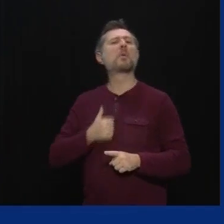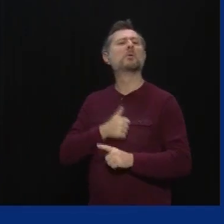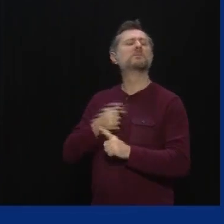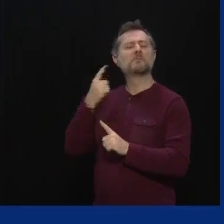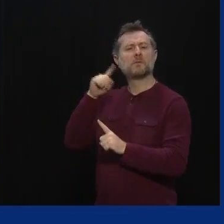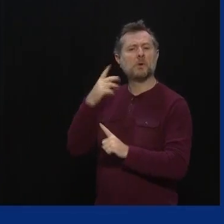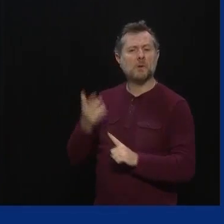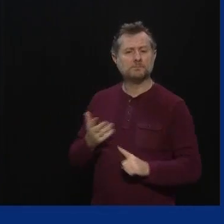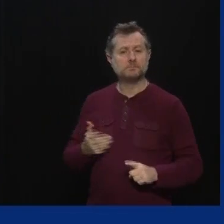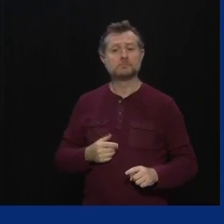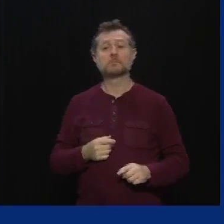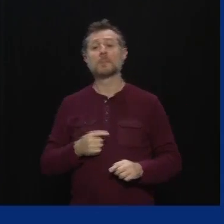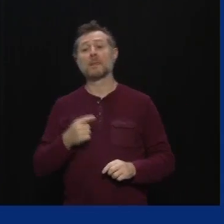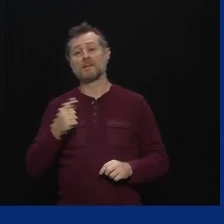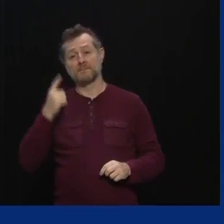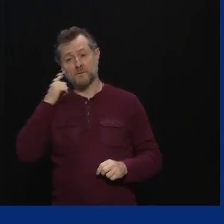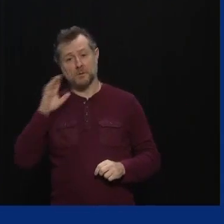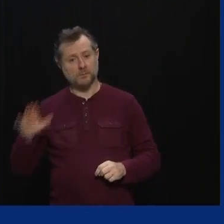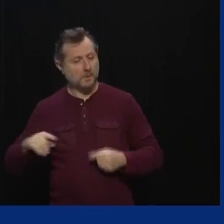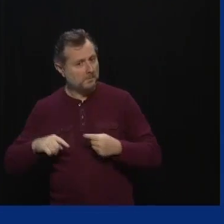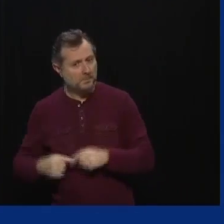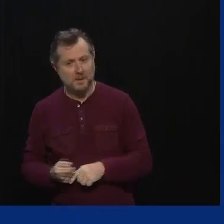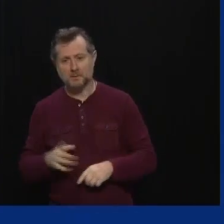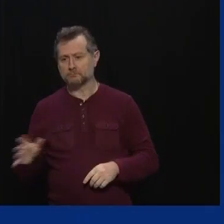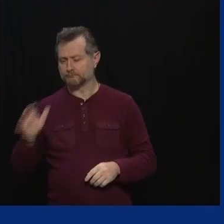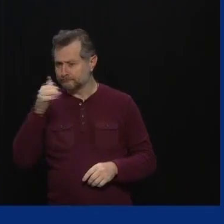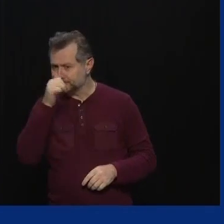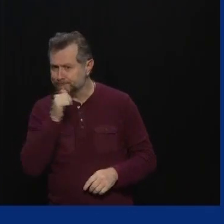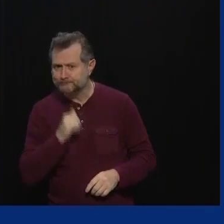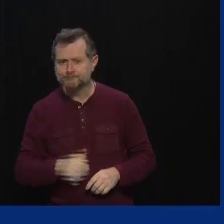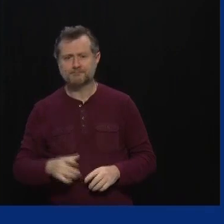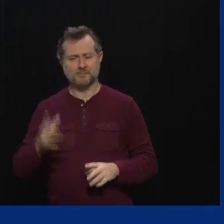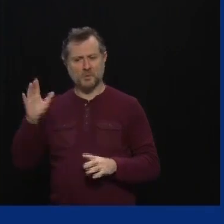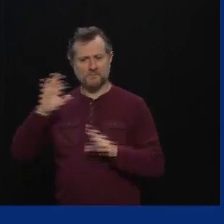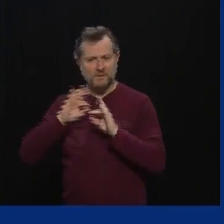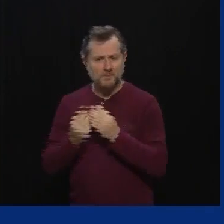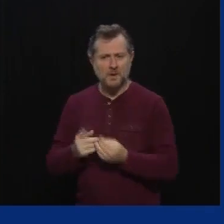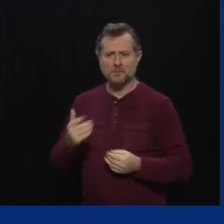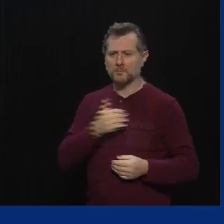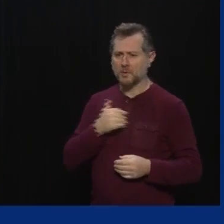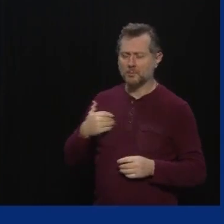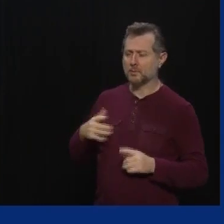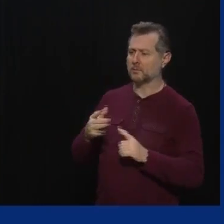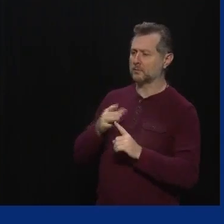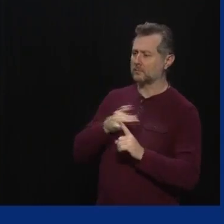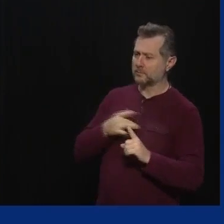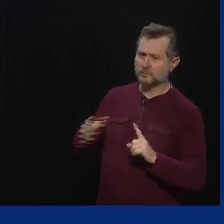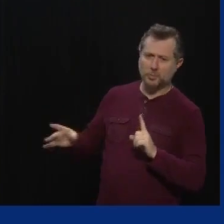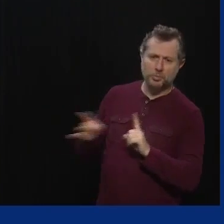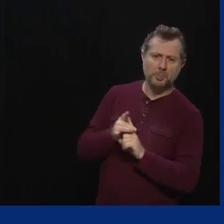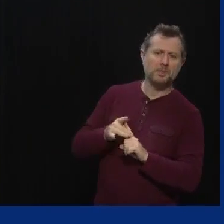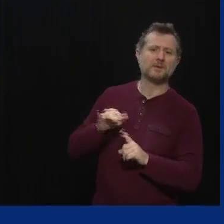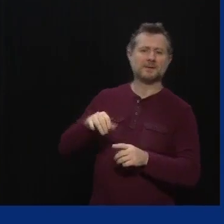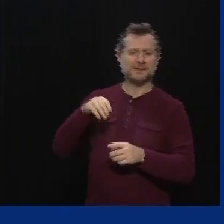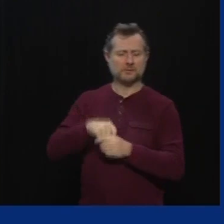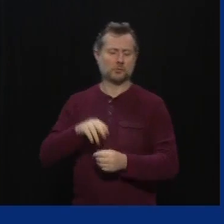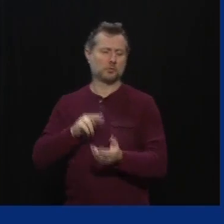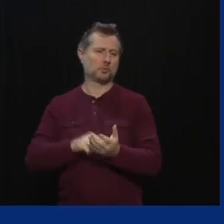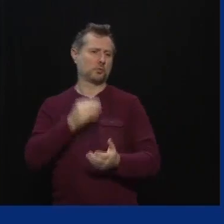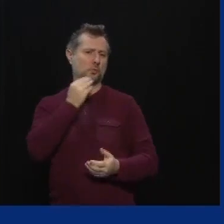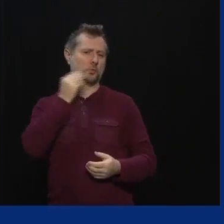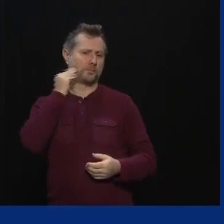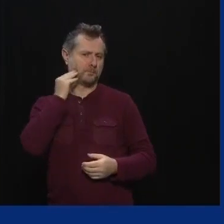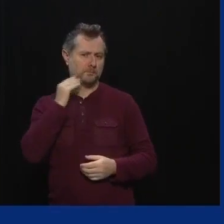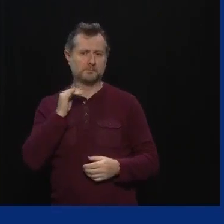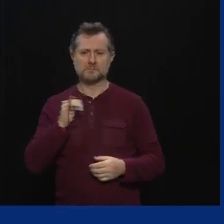of their family members contracting COVID in nursing homes. And it was a very emotional meeting, and it came about in an unusual way, but